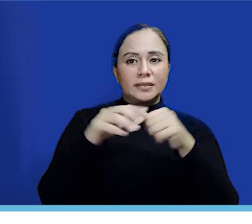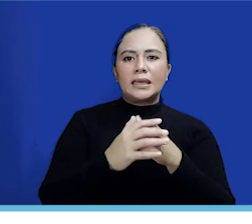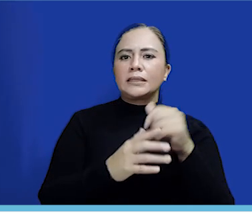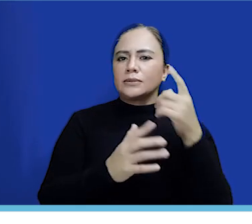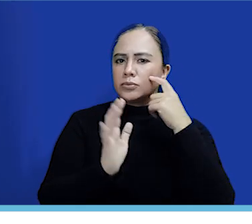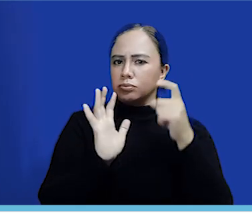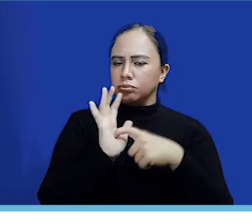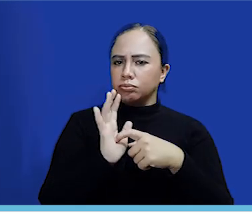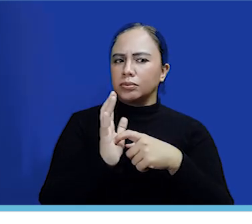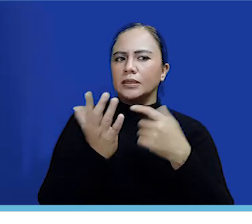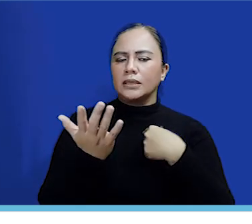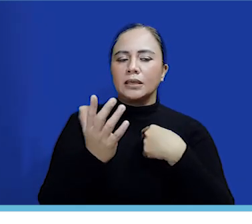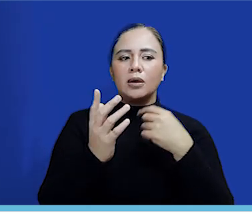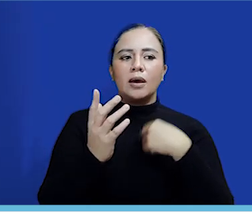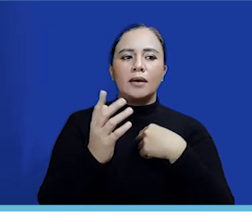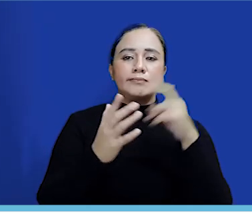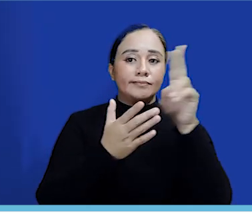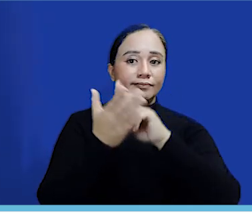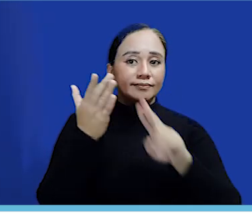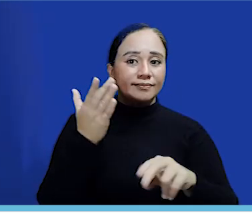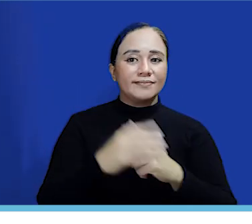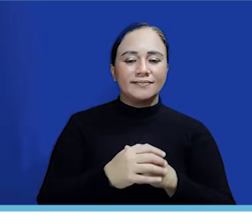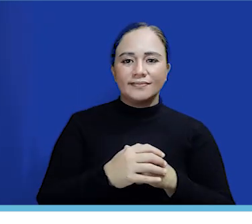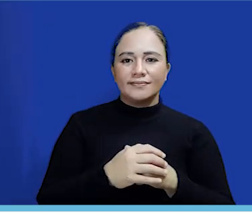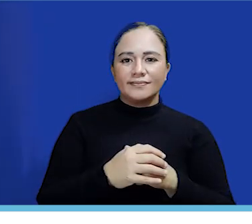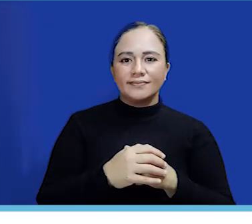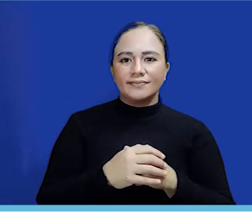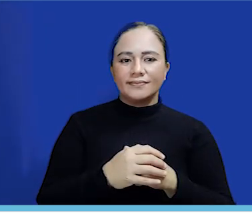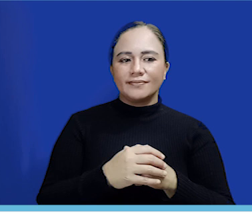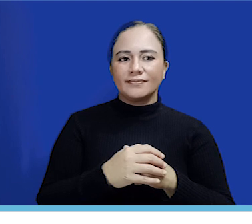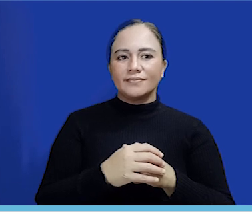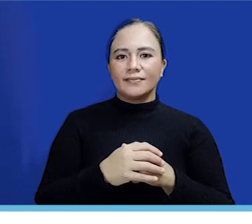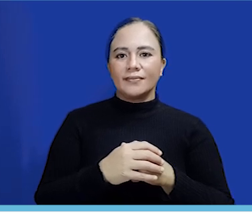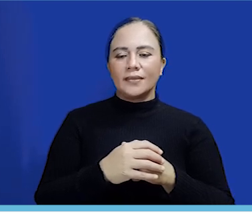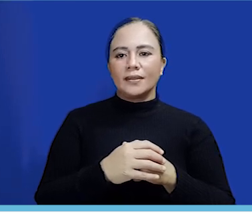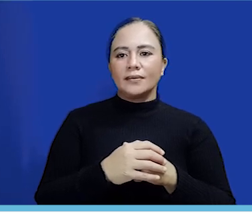disabilities as recognized under the Convention on the Rights of Persons with Disabilities.